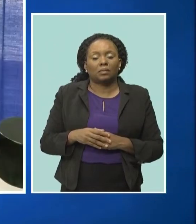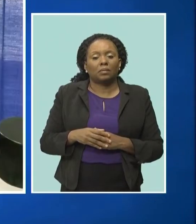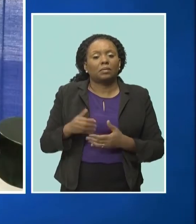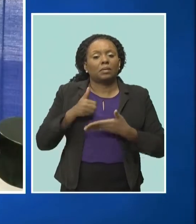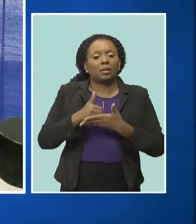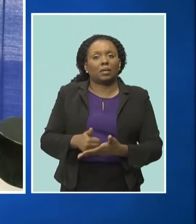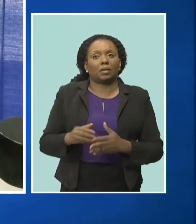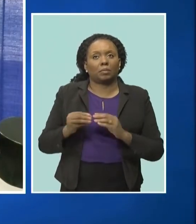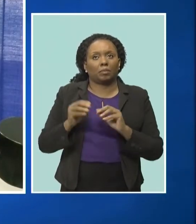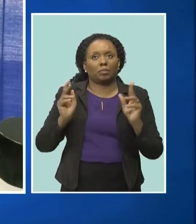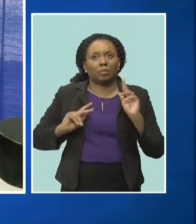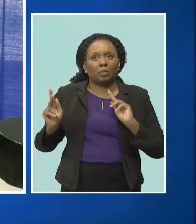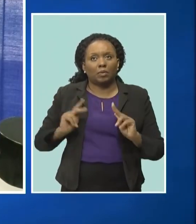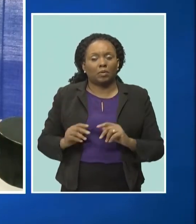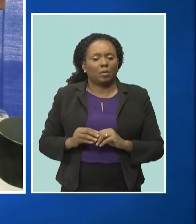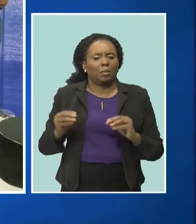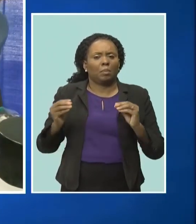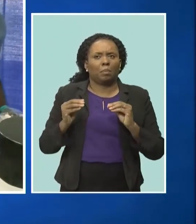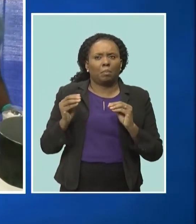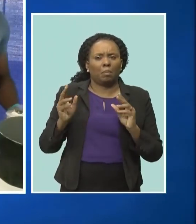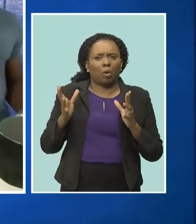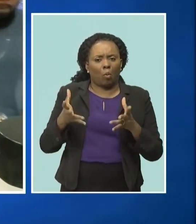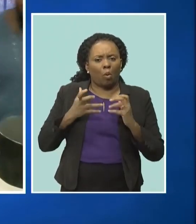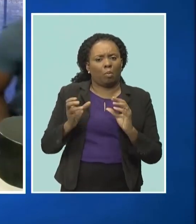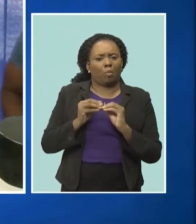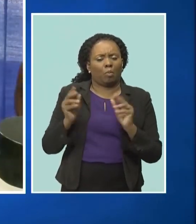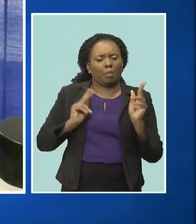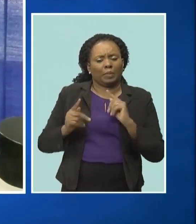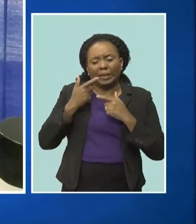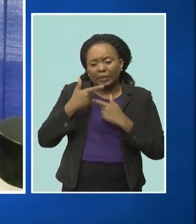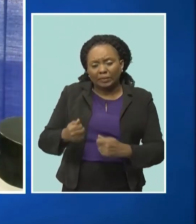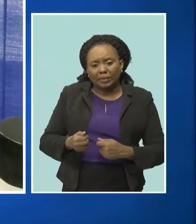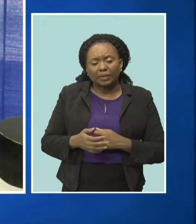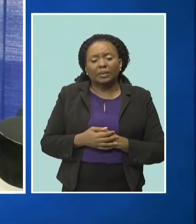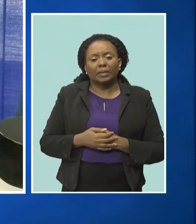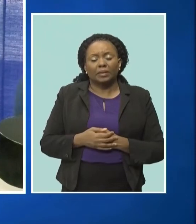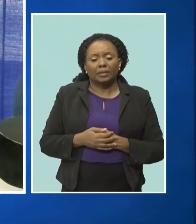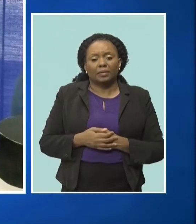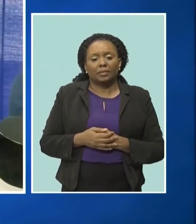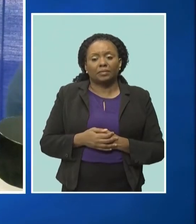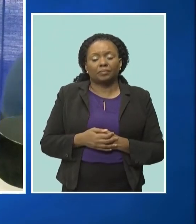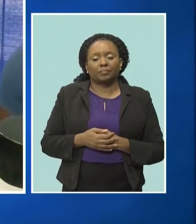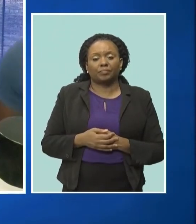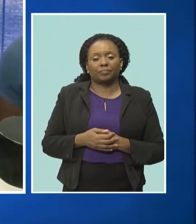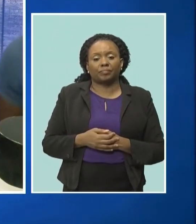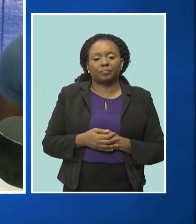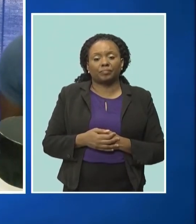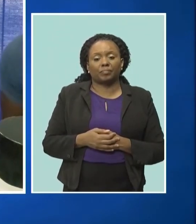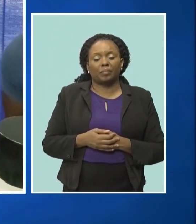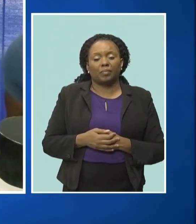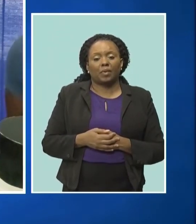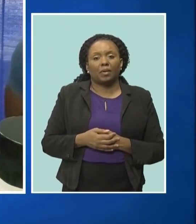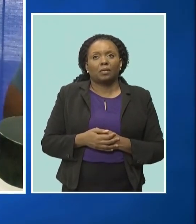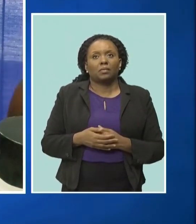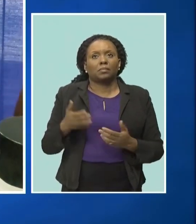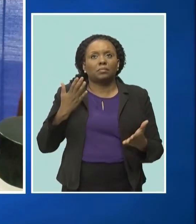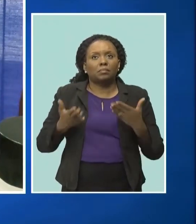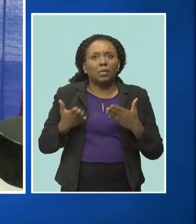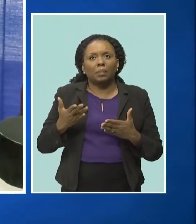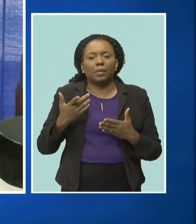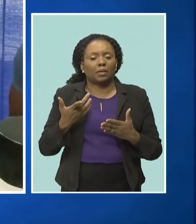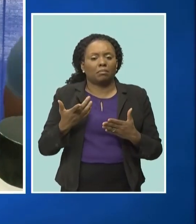people, you know, get the business out there a little bit more than what I would probably be able to do, you know, just from the internet or